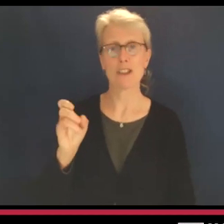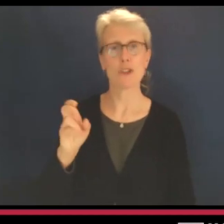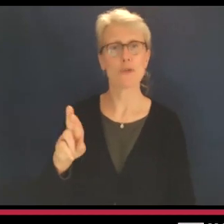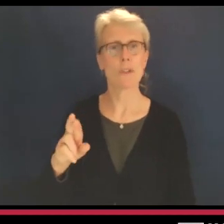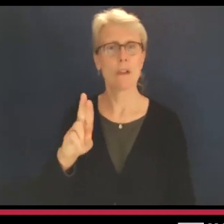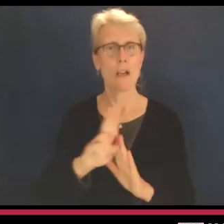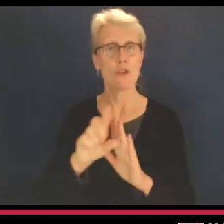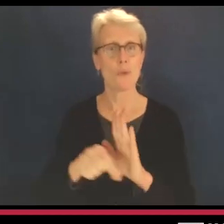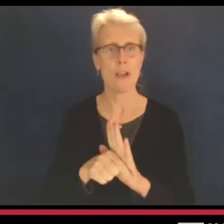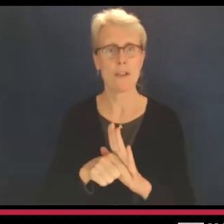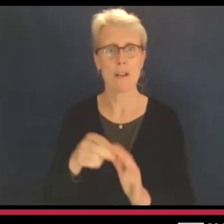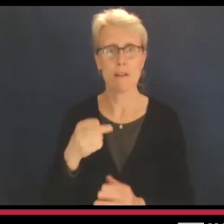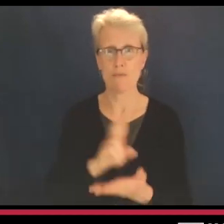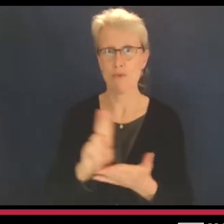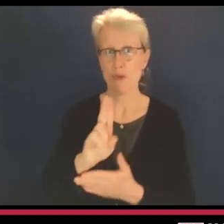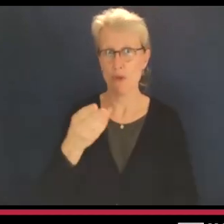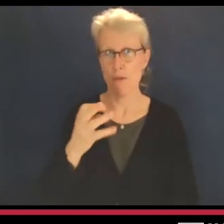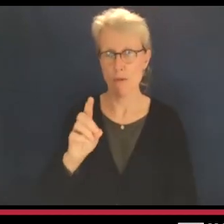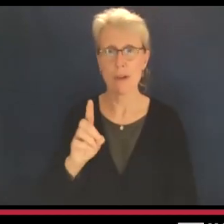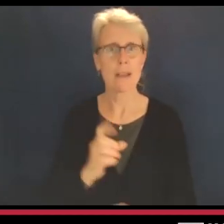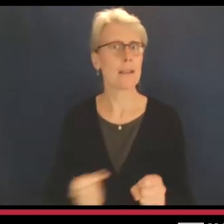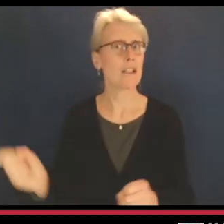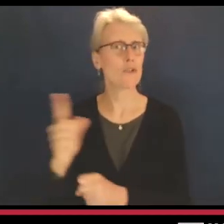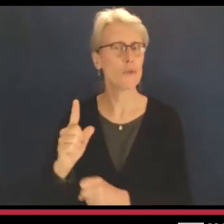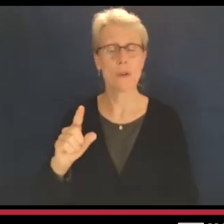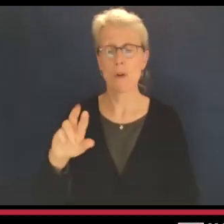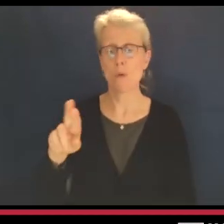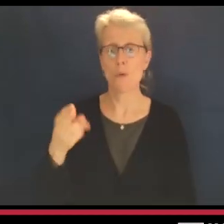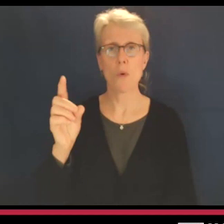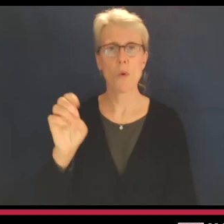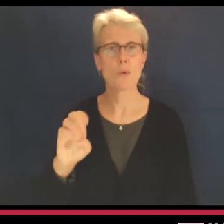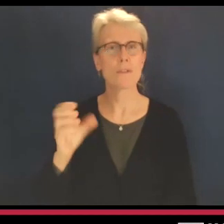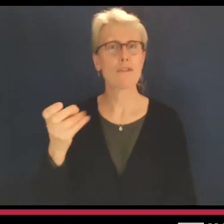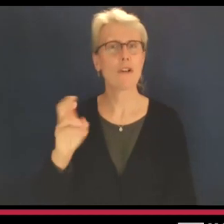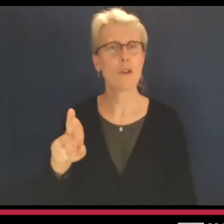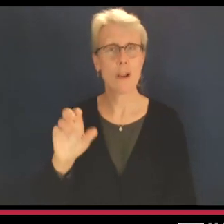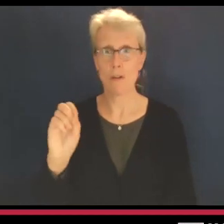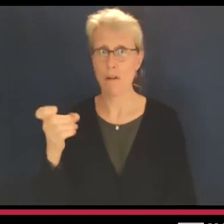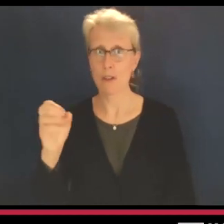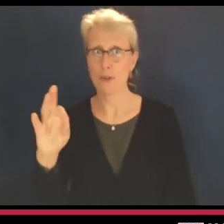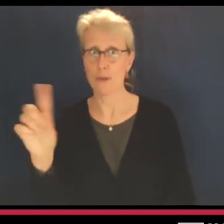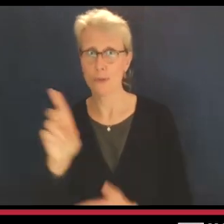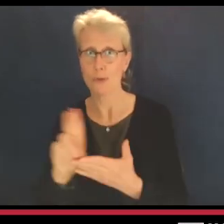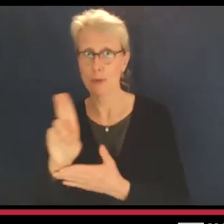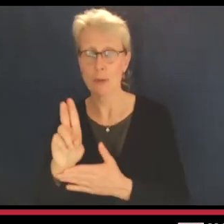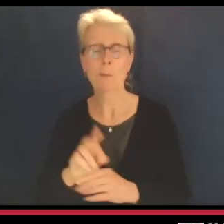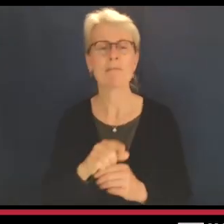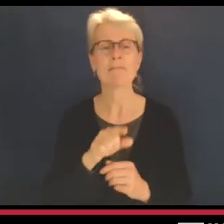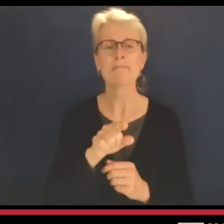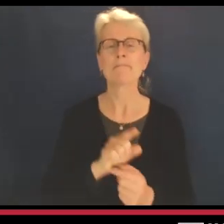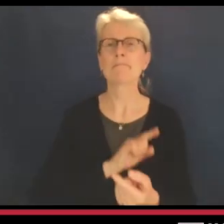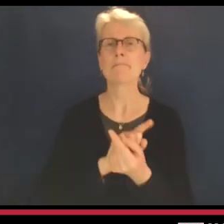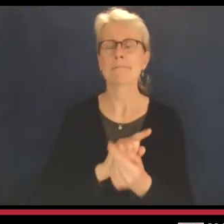be a Rhodes Scholar next year in Oxford, and is someone who I got to know a few years